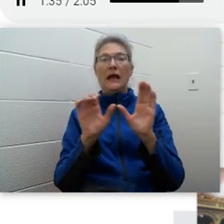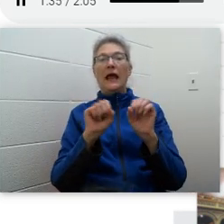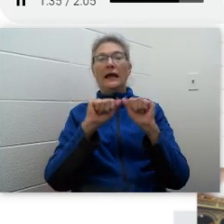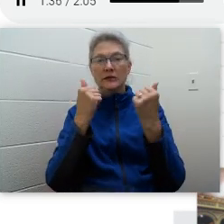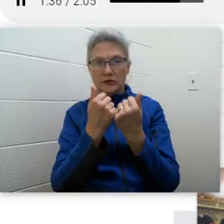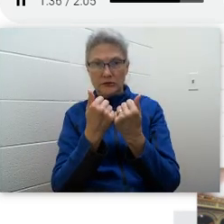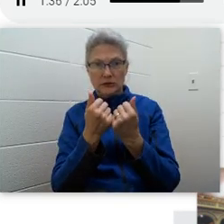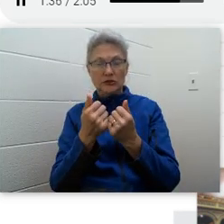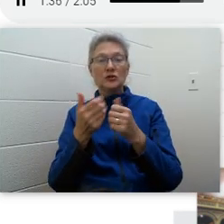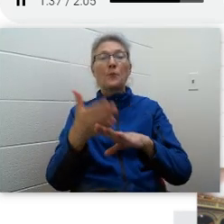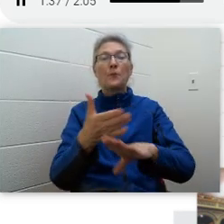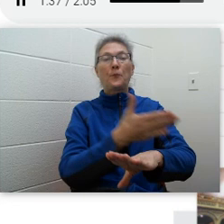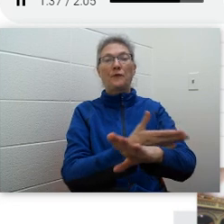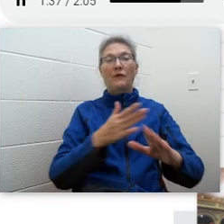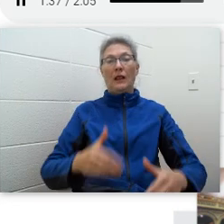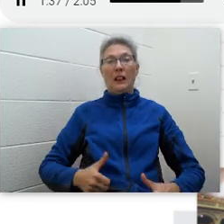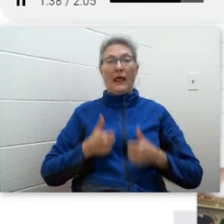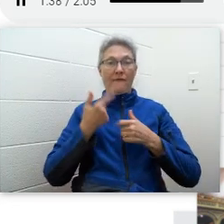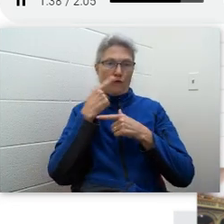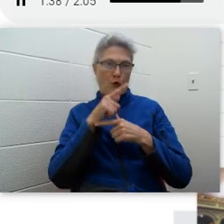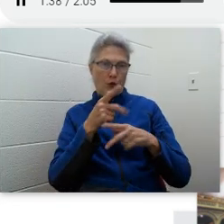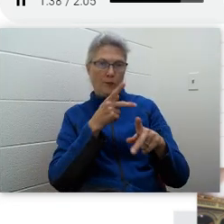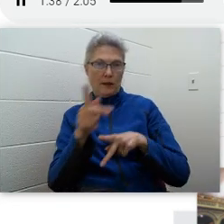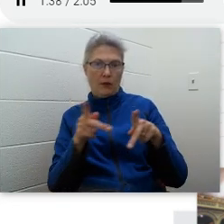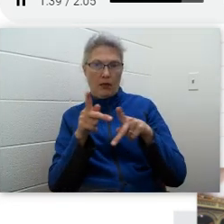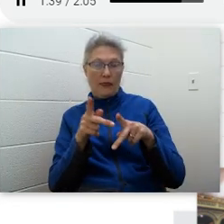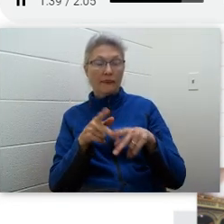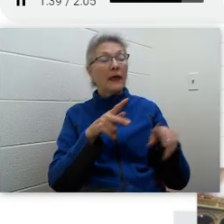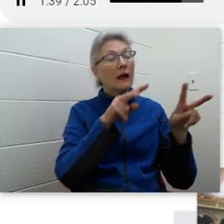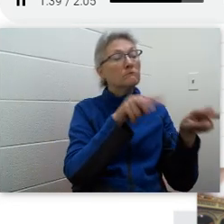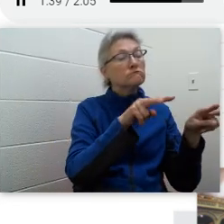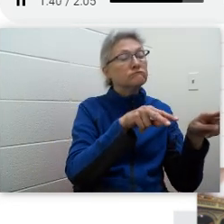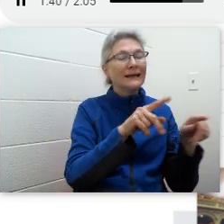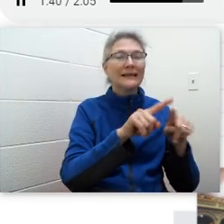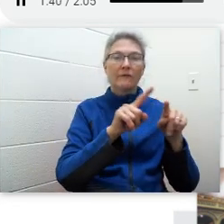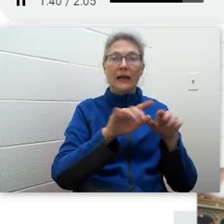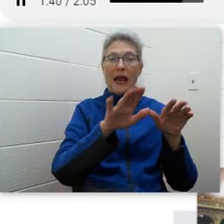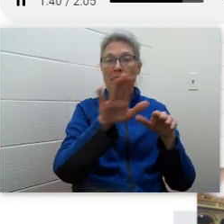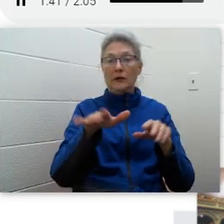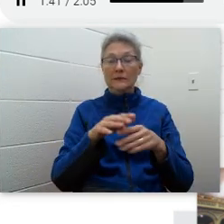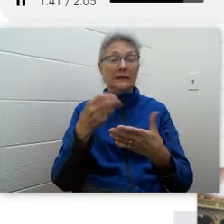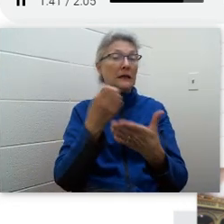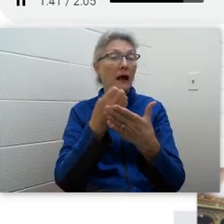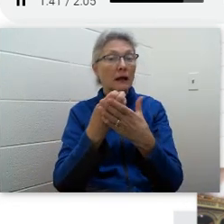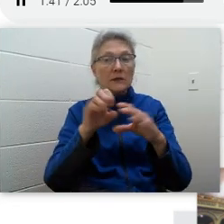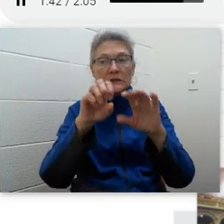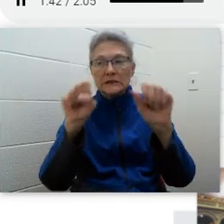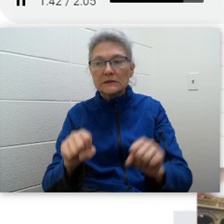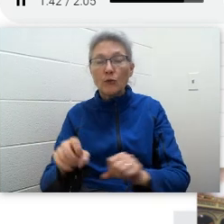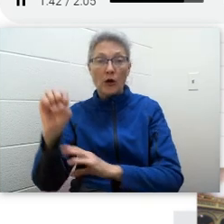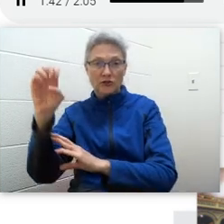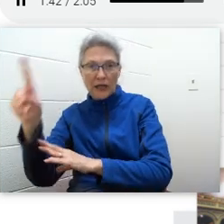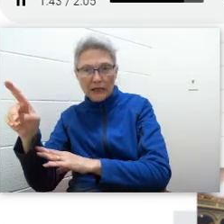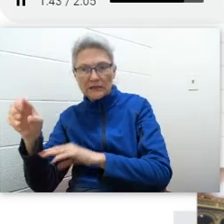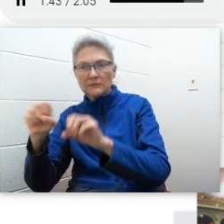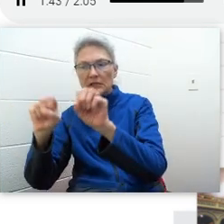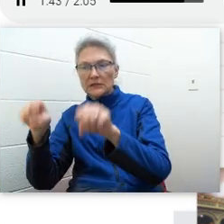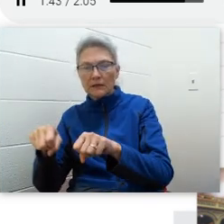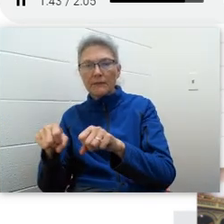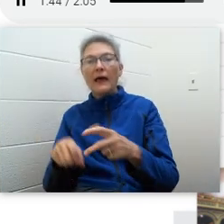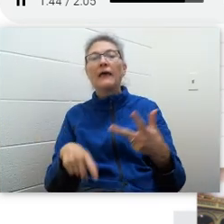state. State agencies oversee different areas, such as the economy or education. Finally, the